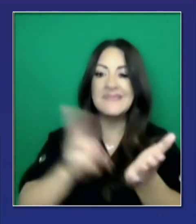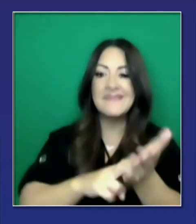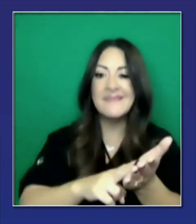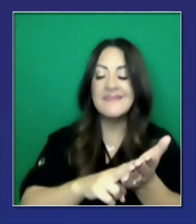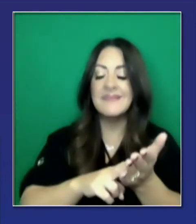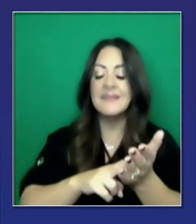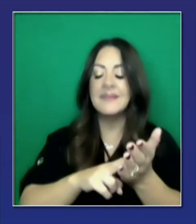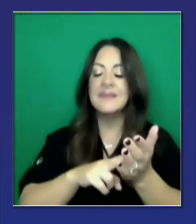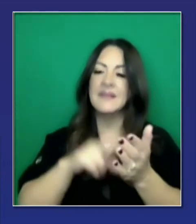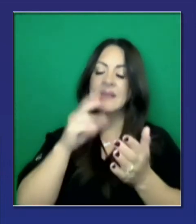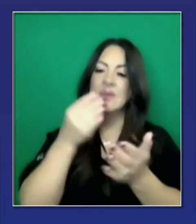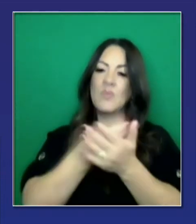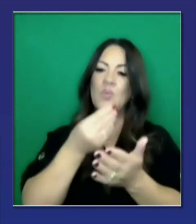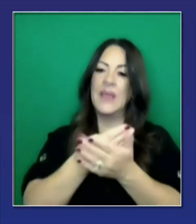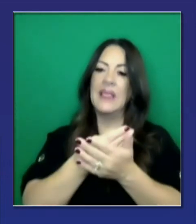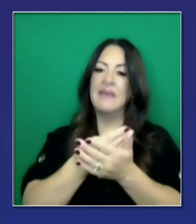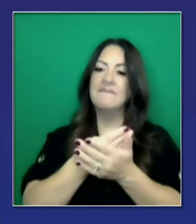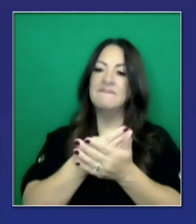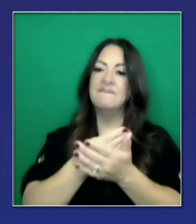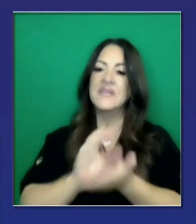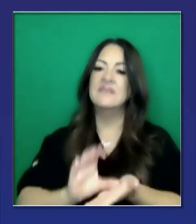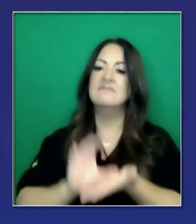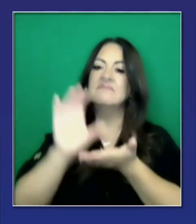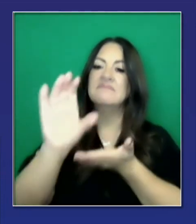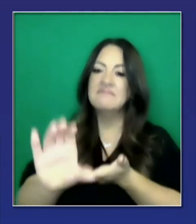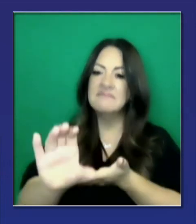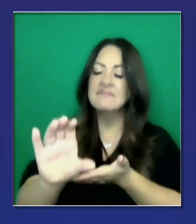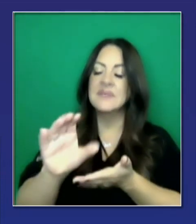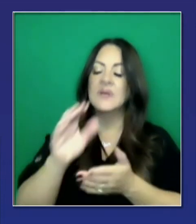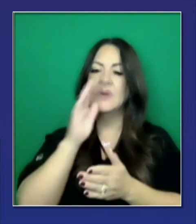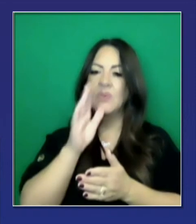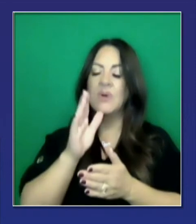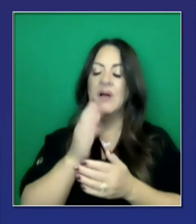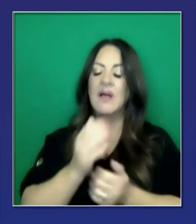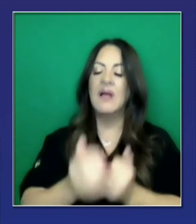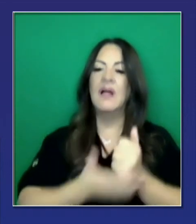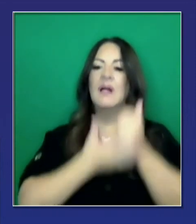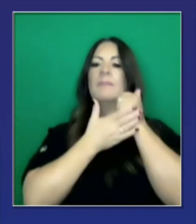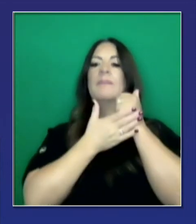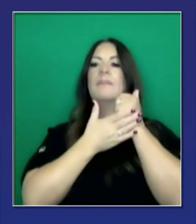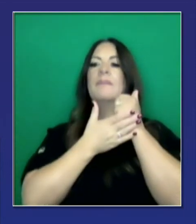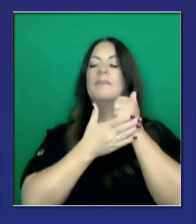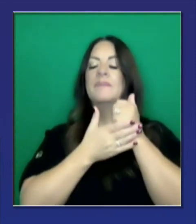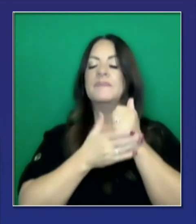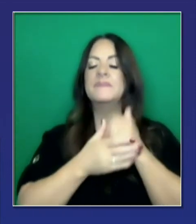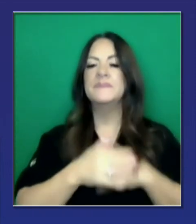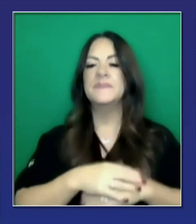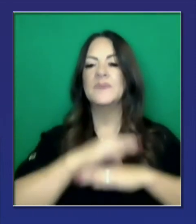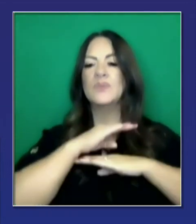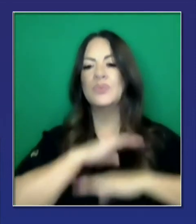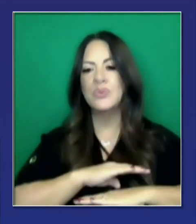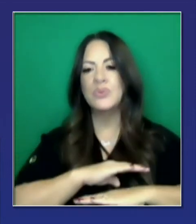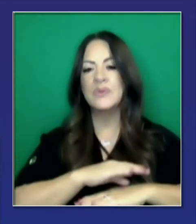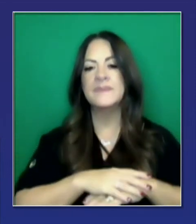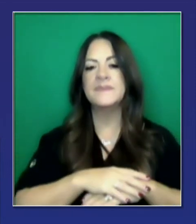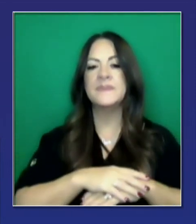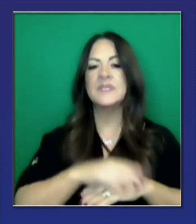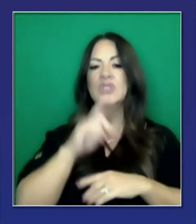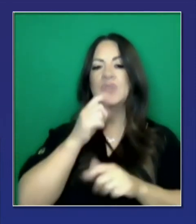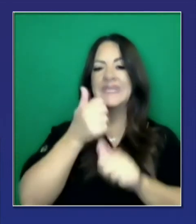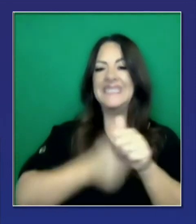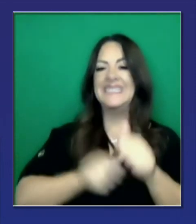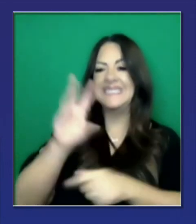you of what it does, and hope and expectation we'll do a lot more. But here's what it does: $600 to qualifying